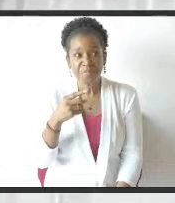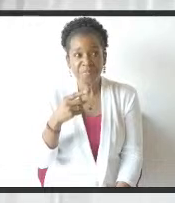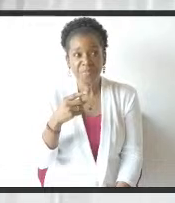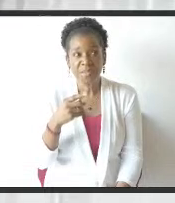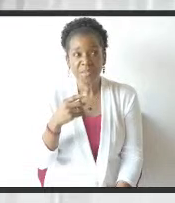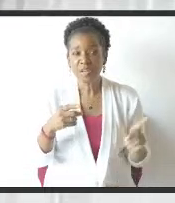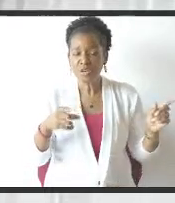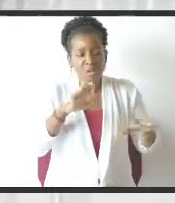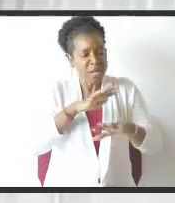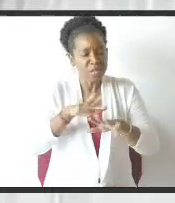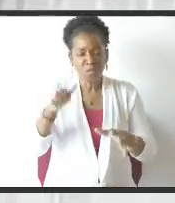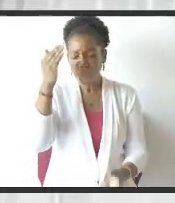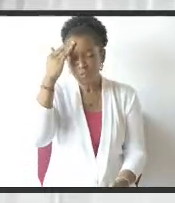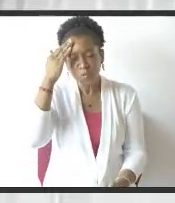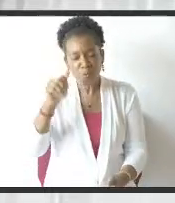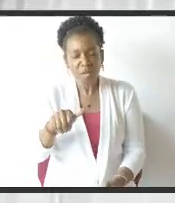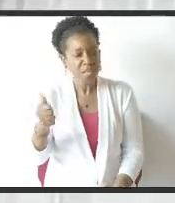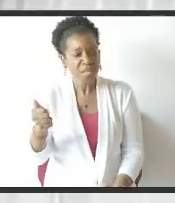Challenges,